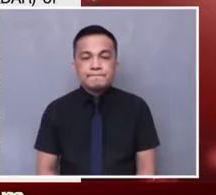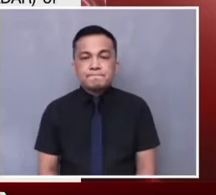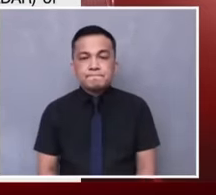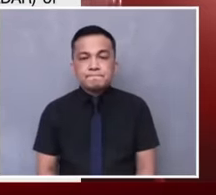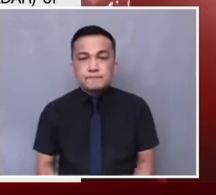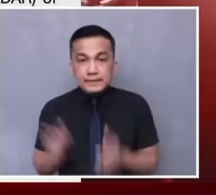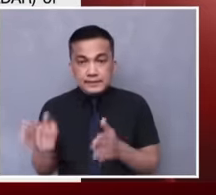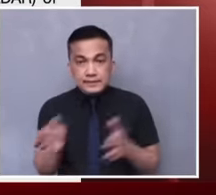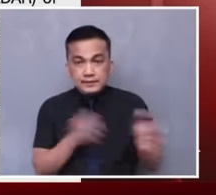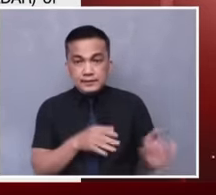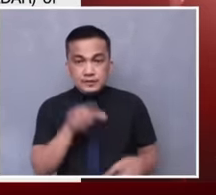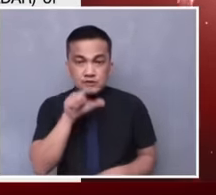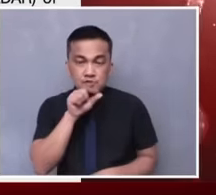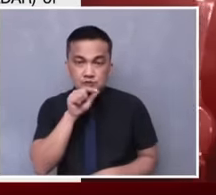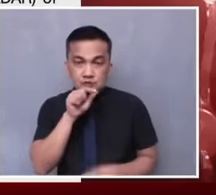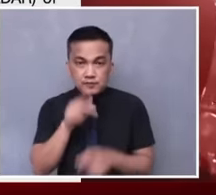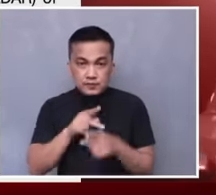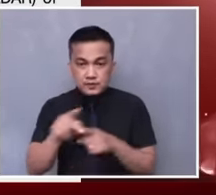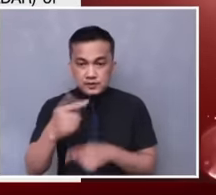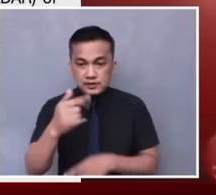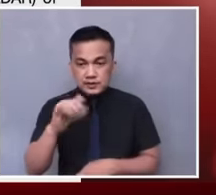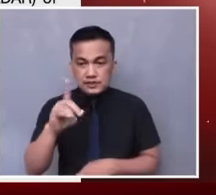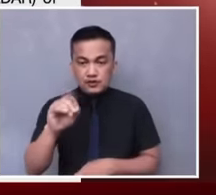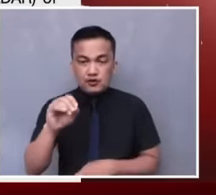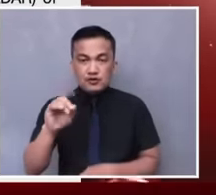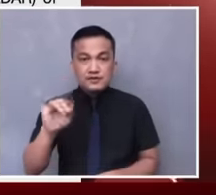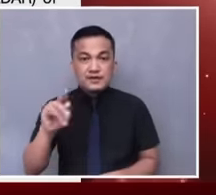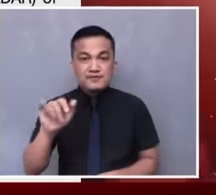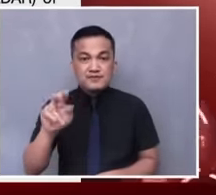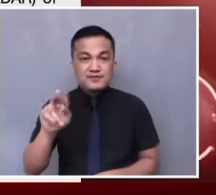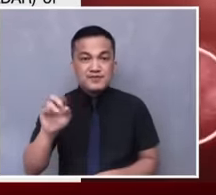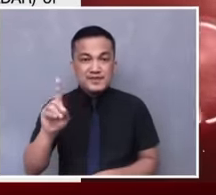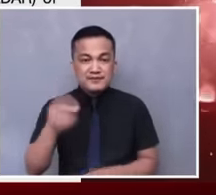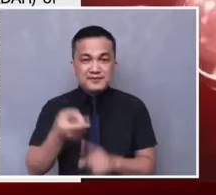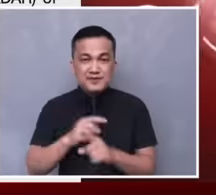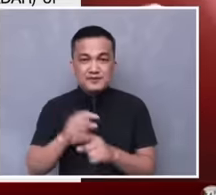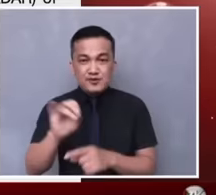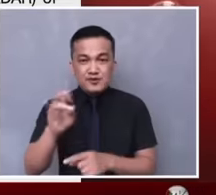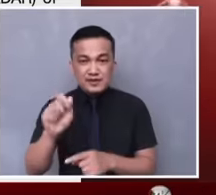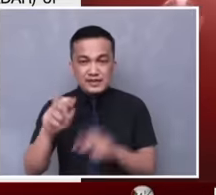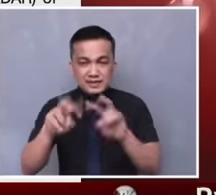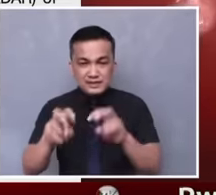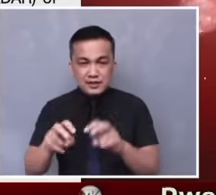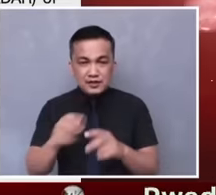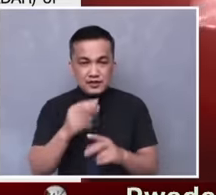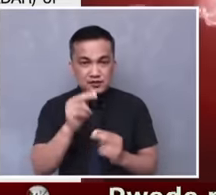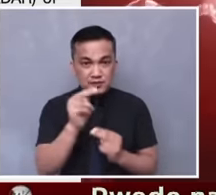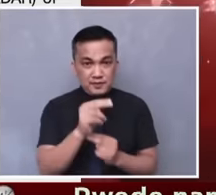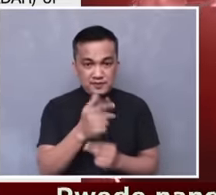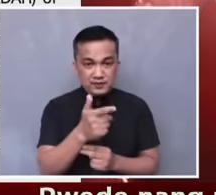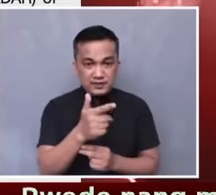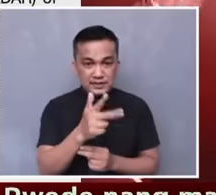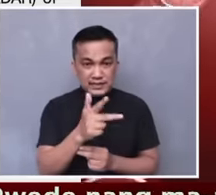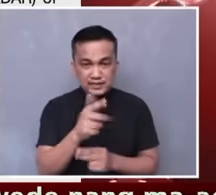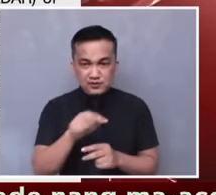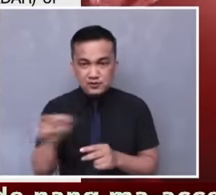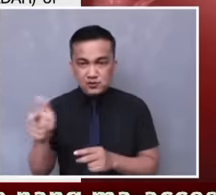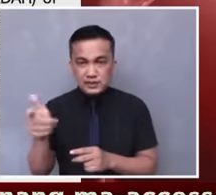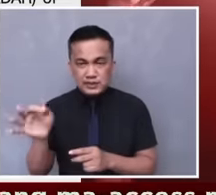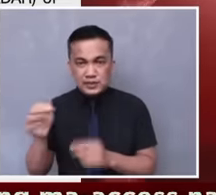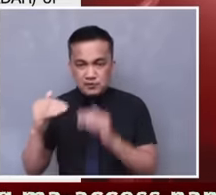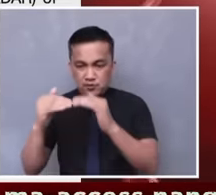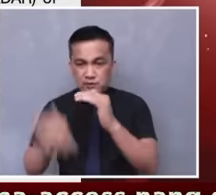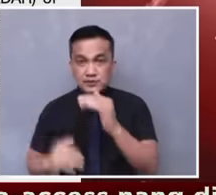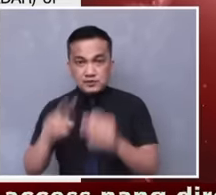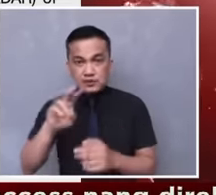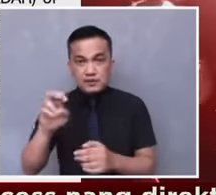tweet ni Professor Guido David ng Okta Research, mula November 23 hanggang 29, bumaba na sa 204 ang average